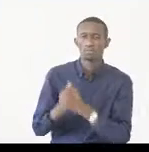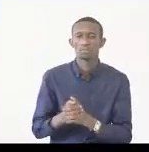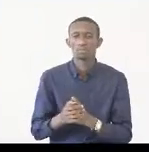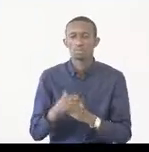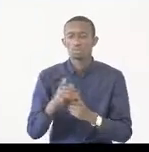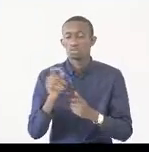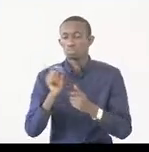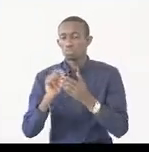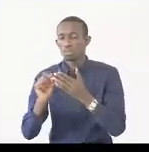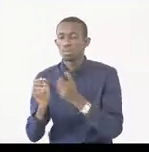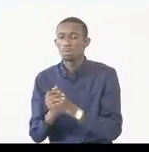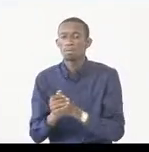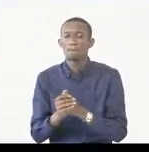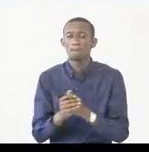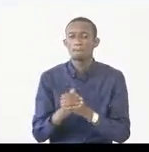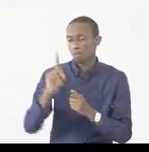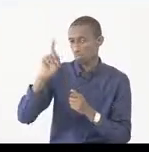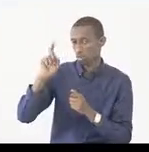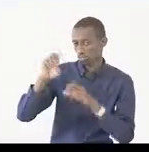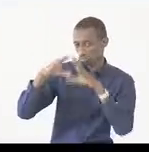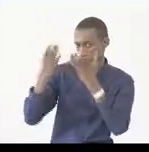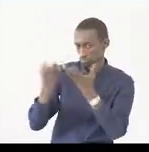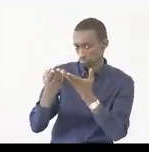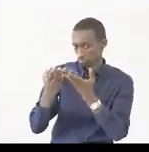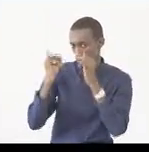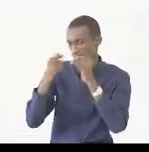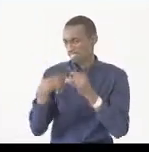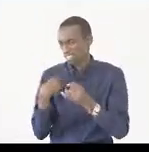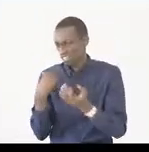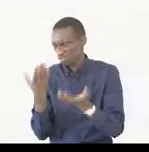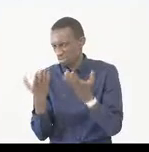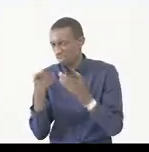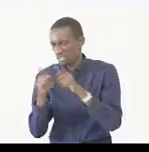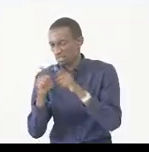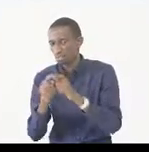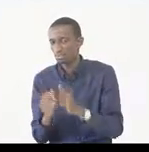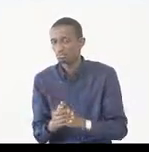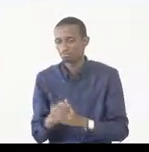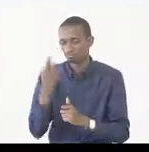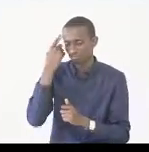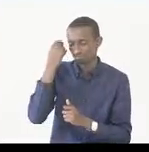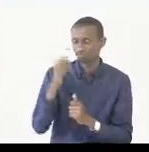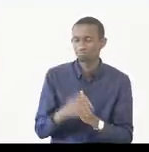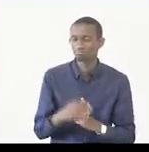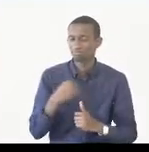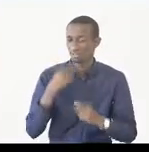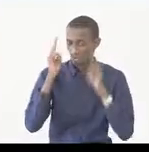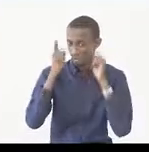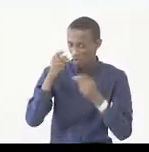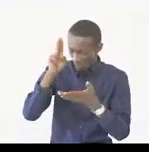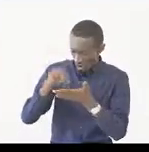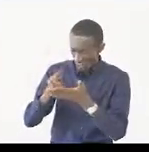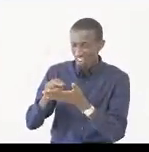white ball if they have the same masses. I hope that you are reading